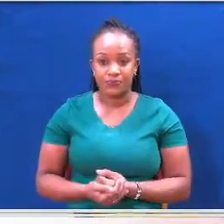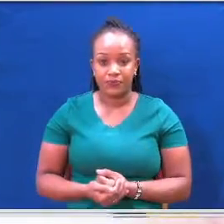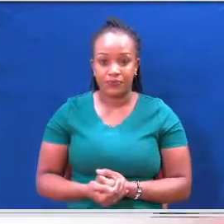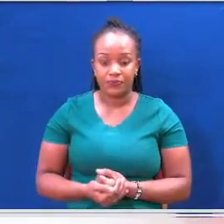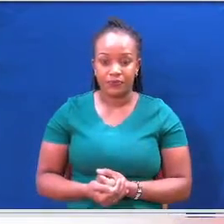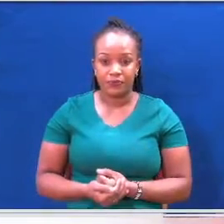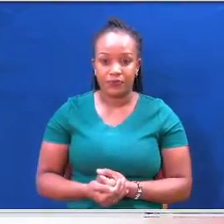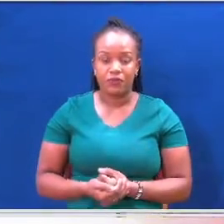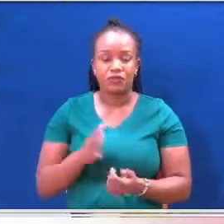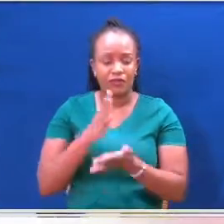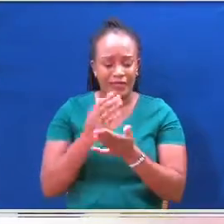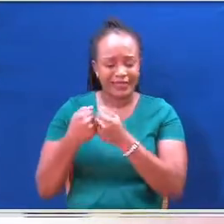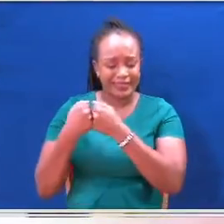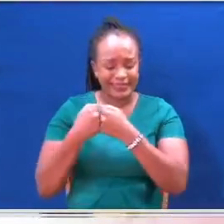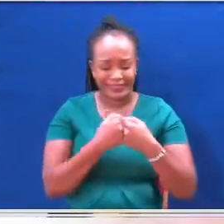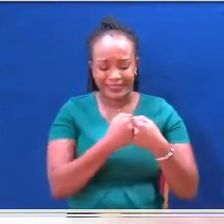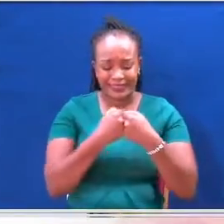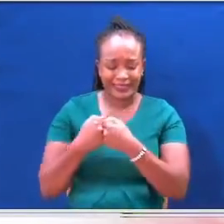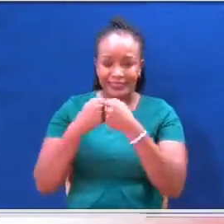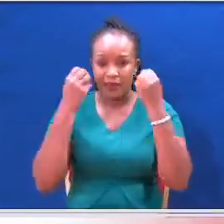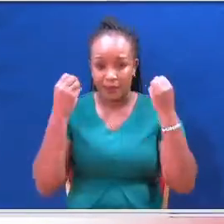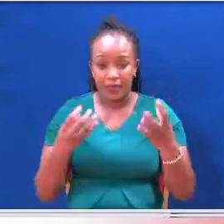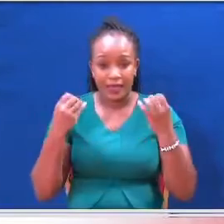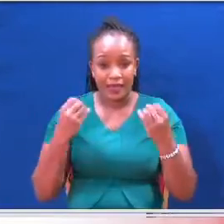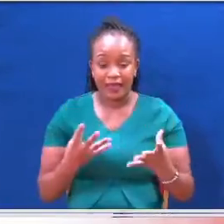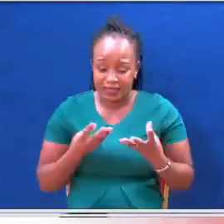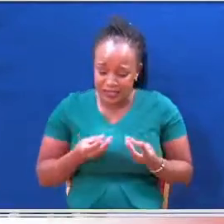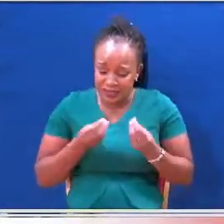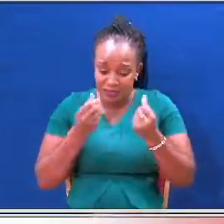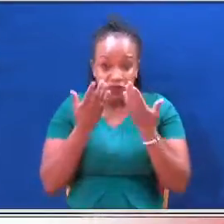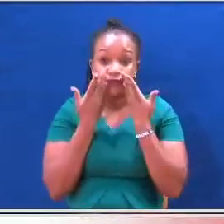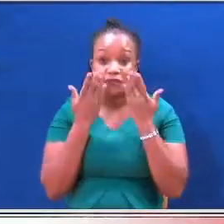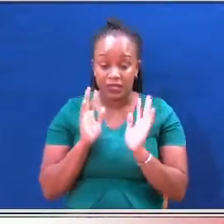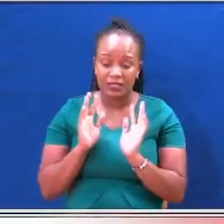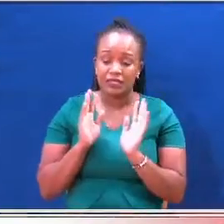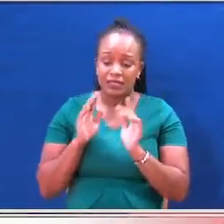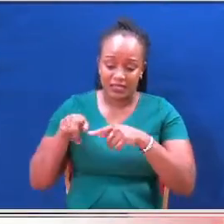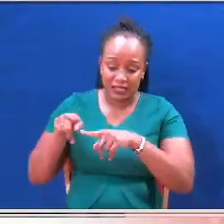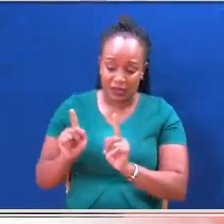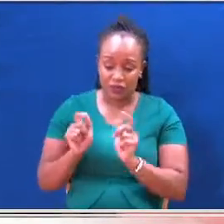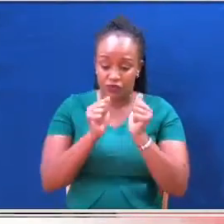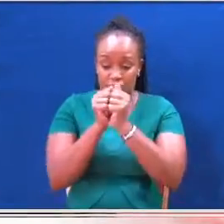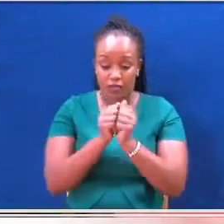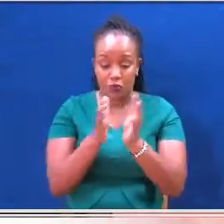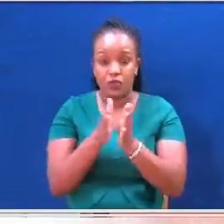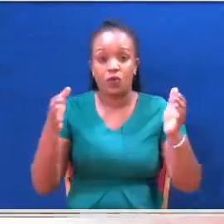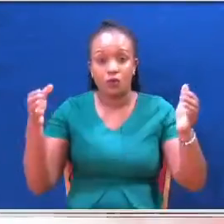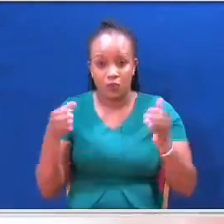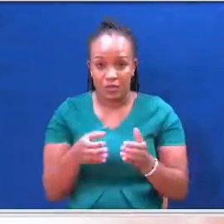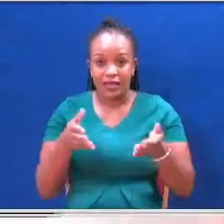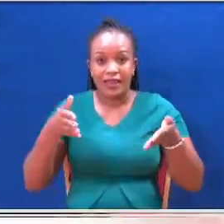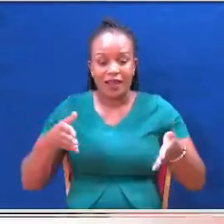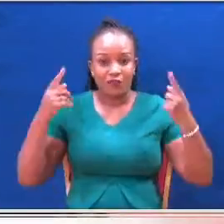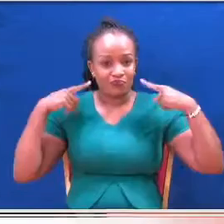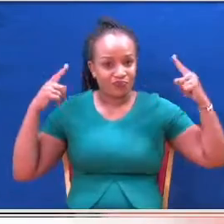Having defied all odds to make history, she watched and joined her community as well, finally come out of the shadows to